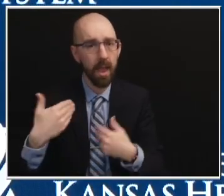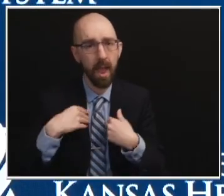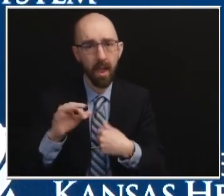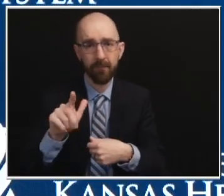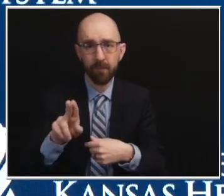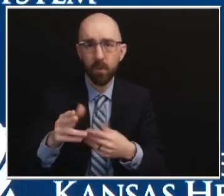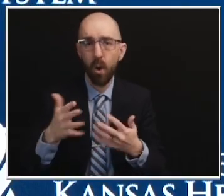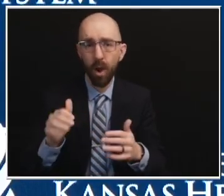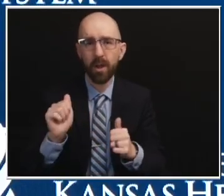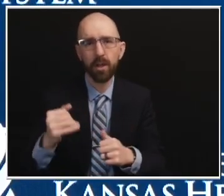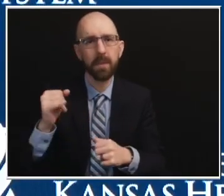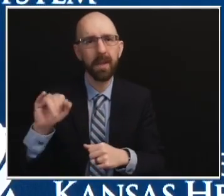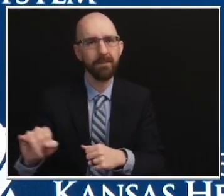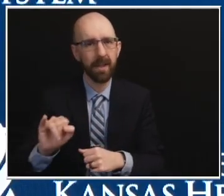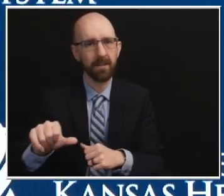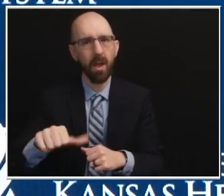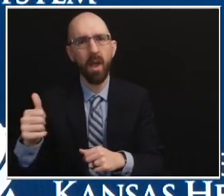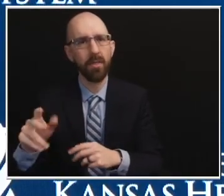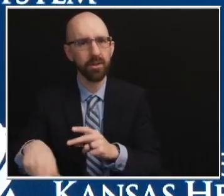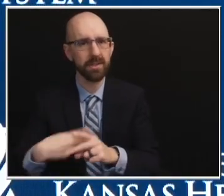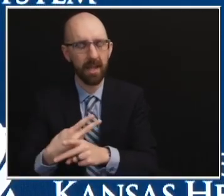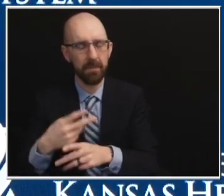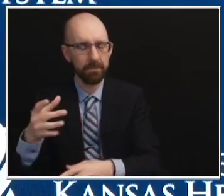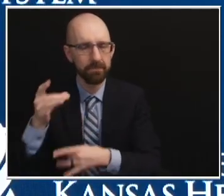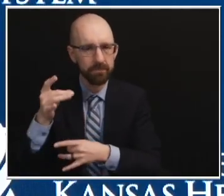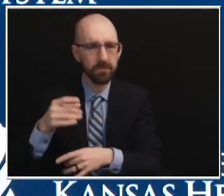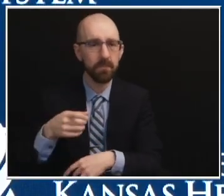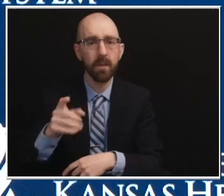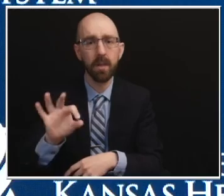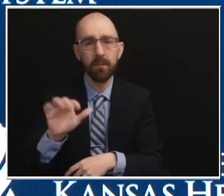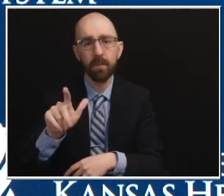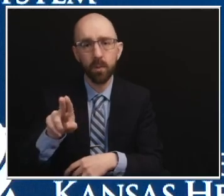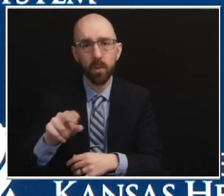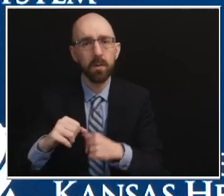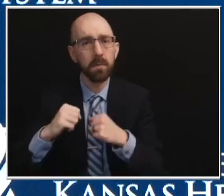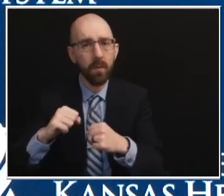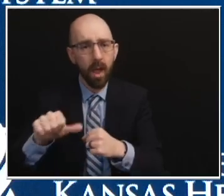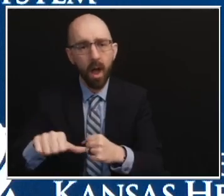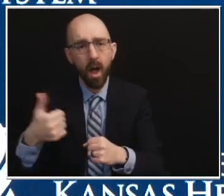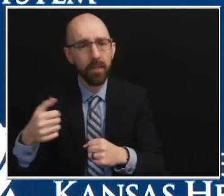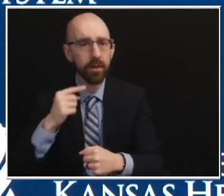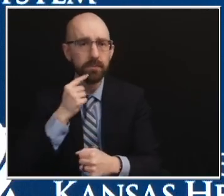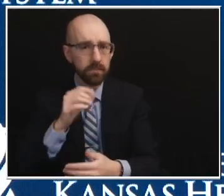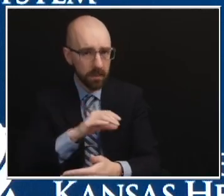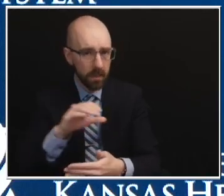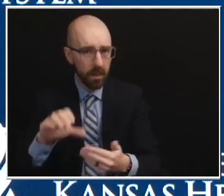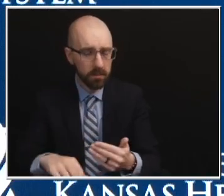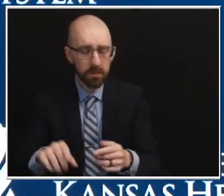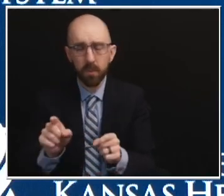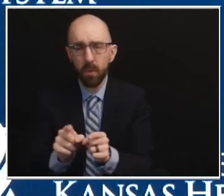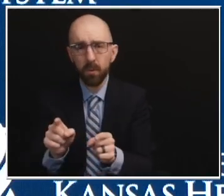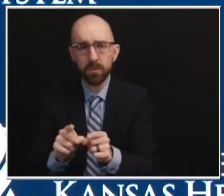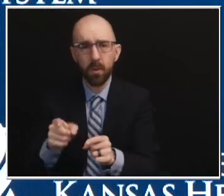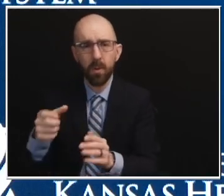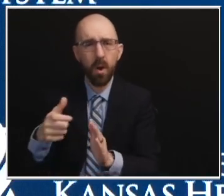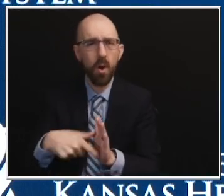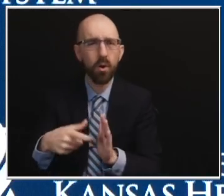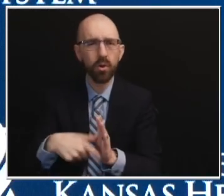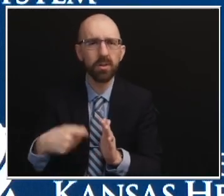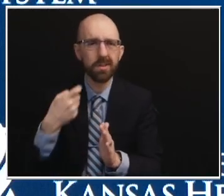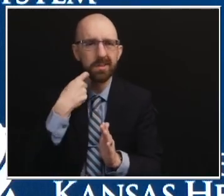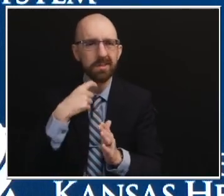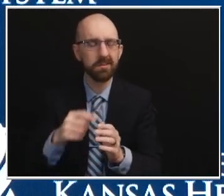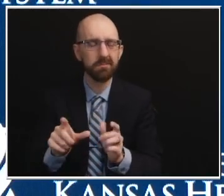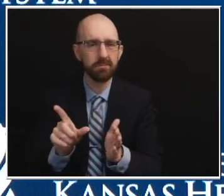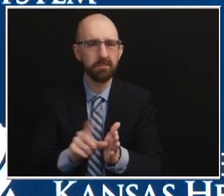by other strains. We know that influenza protects against severe consequences. Also, an article a couple weeks ago came out and saying